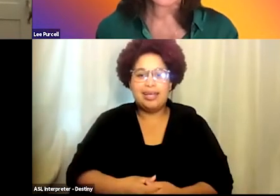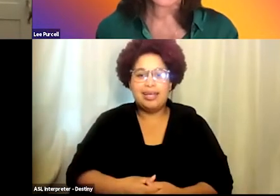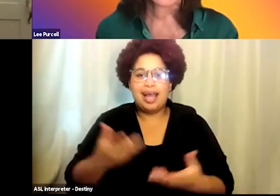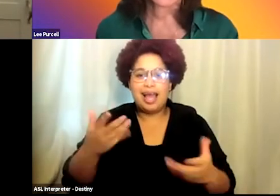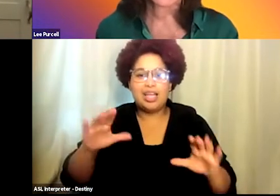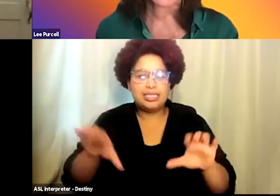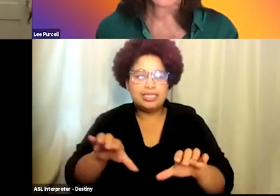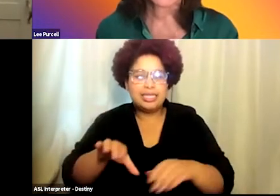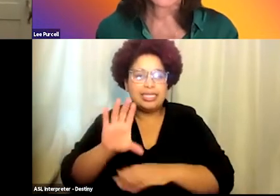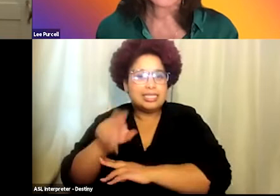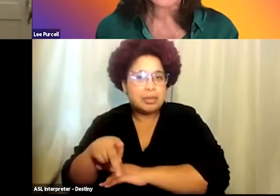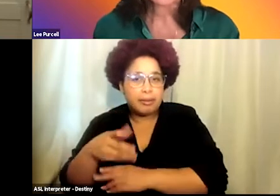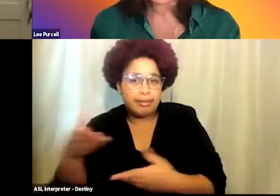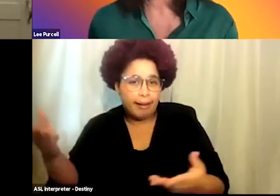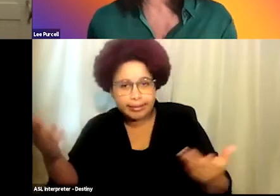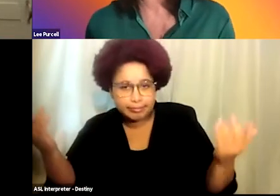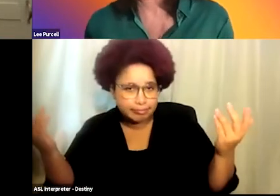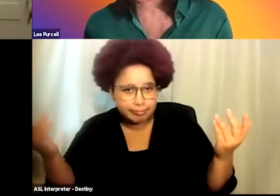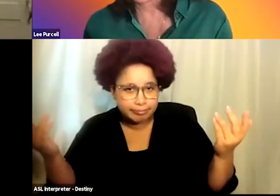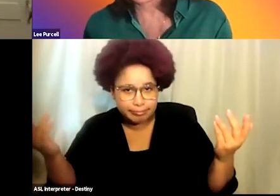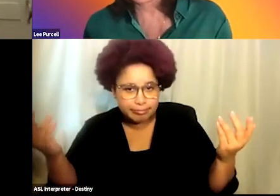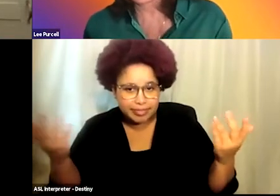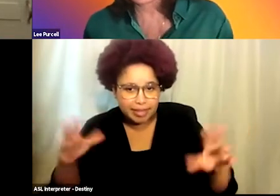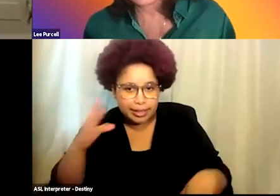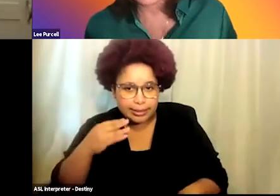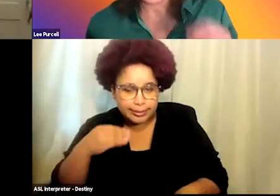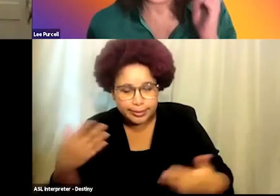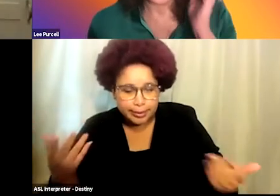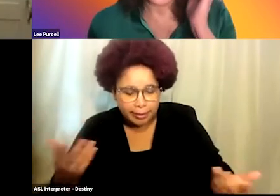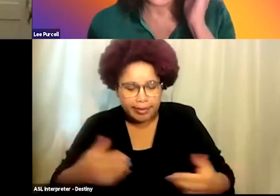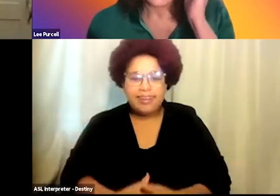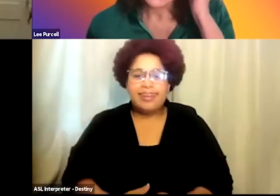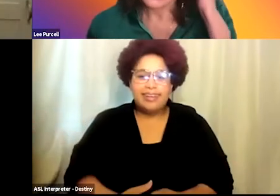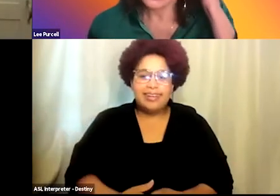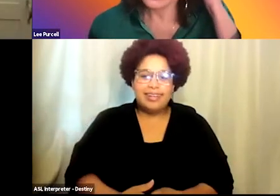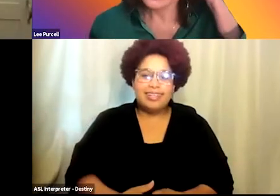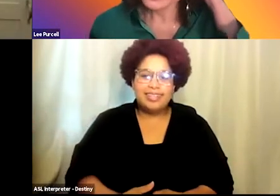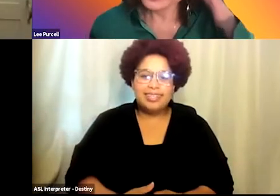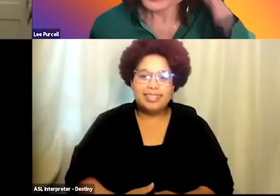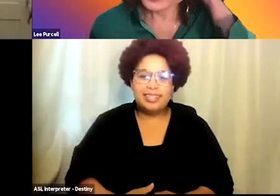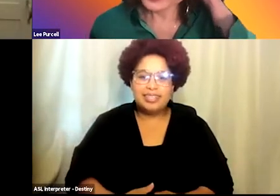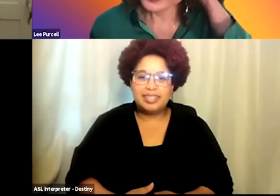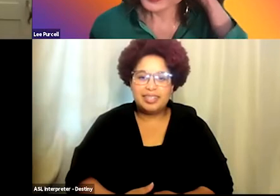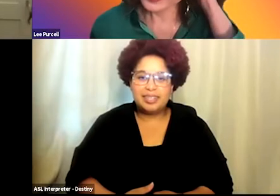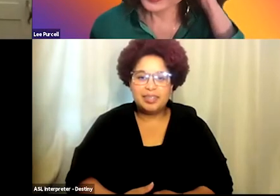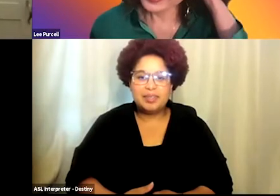the cerebral palsy thing. I can't do that again.